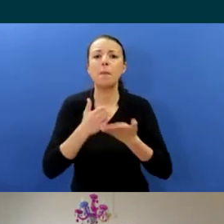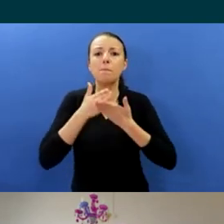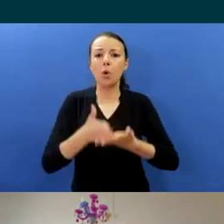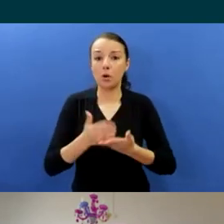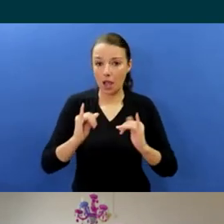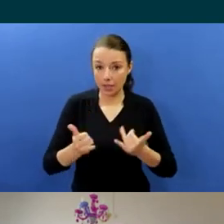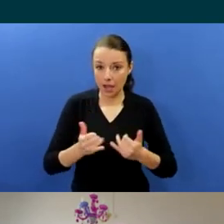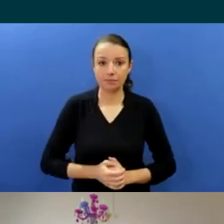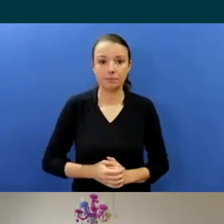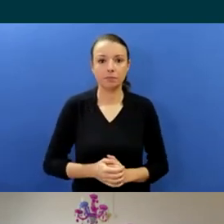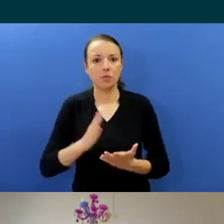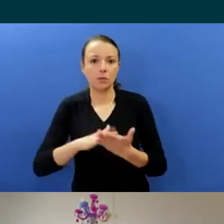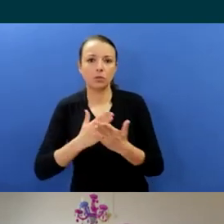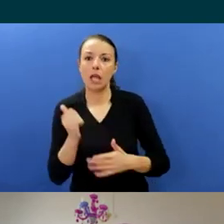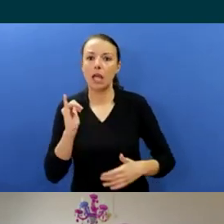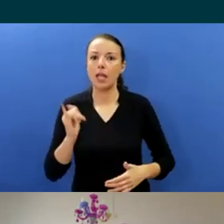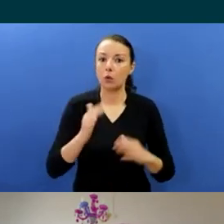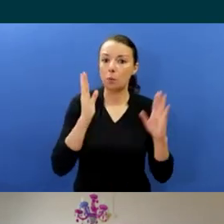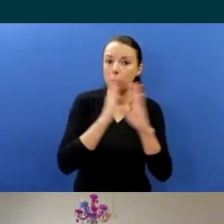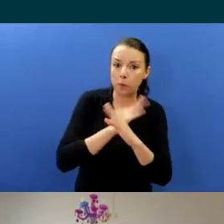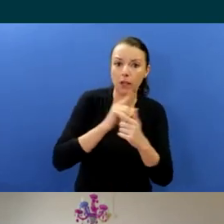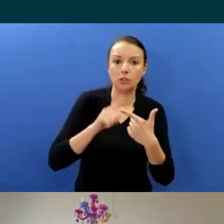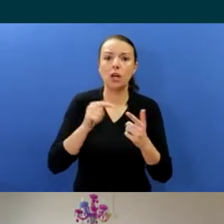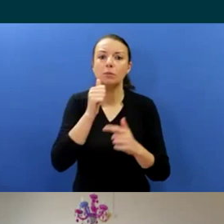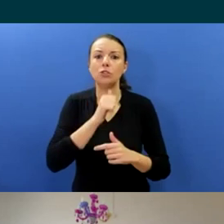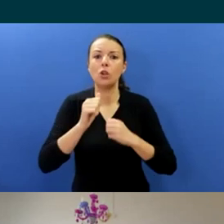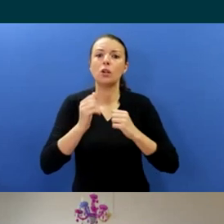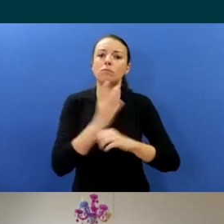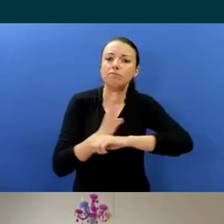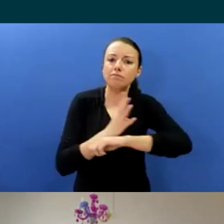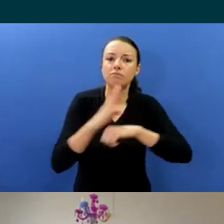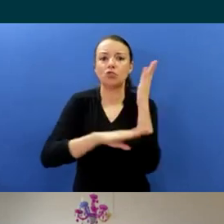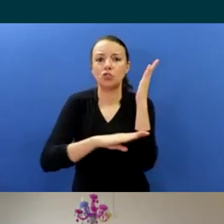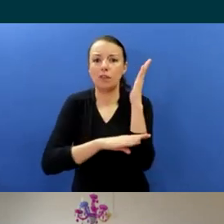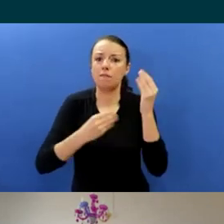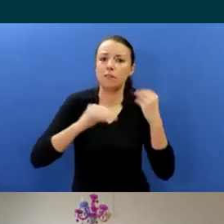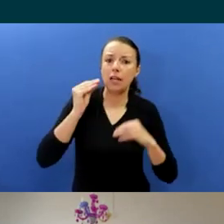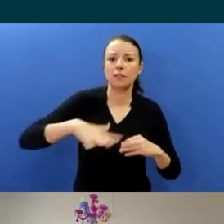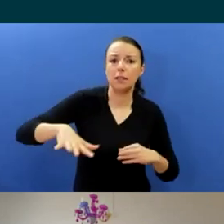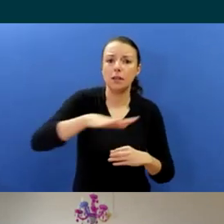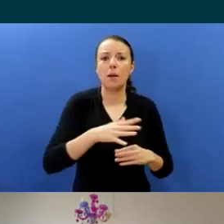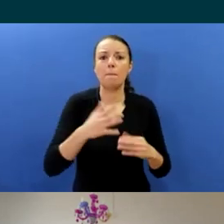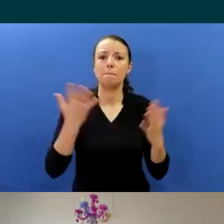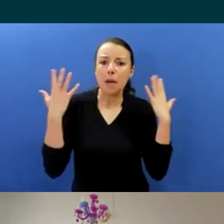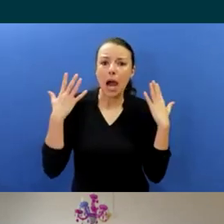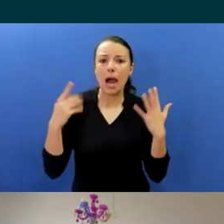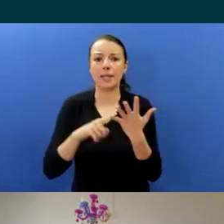terms of green space, and etc. You know, it can be quite wide, but it has to be clearly made.